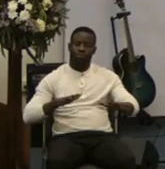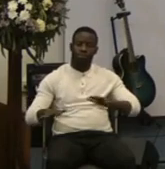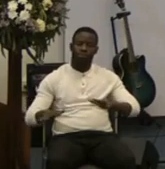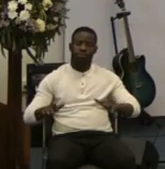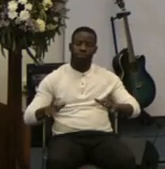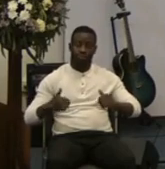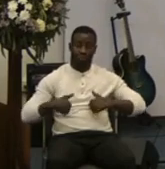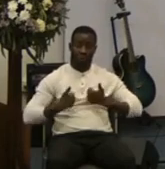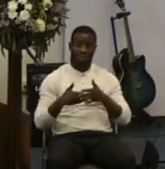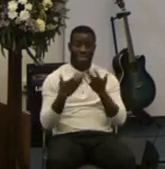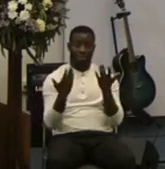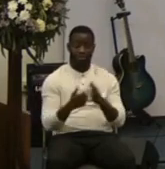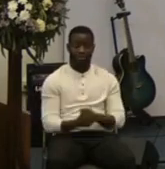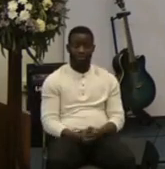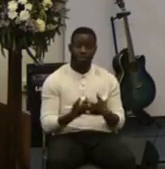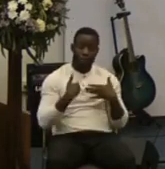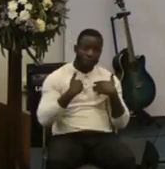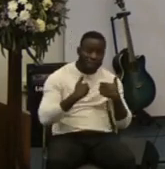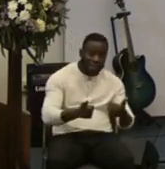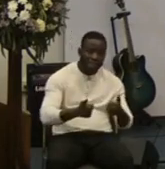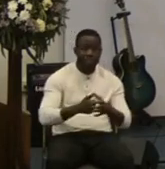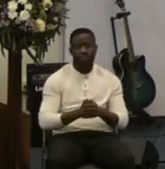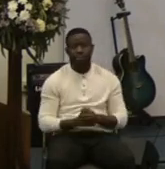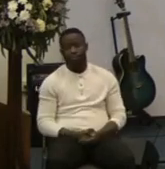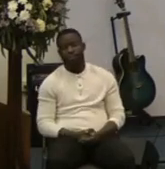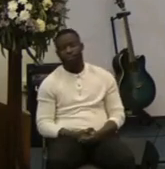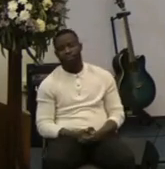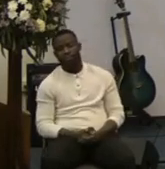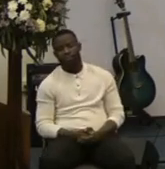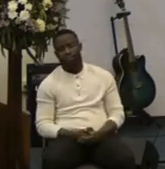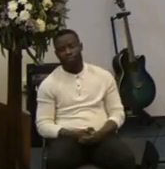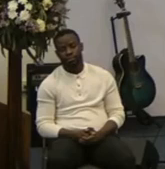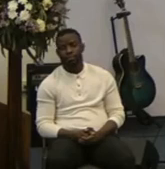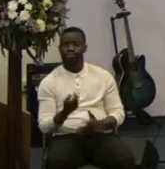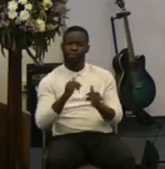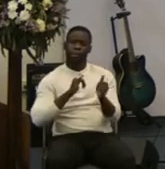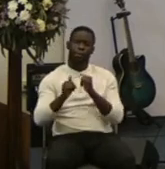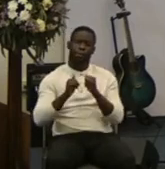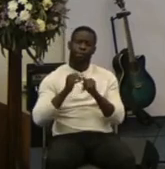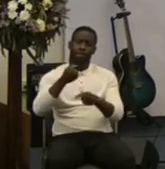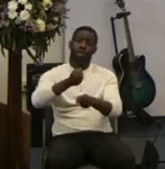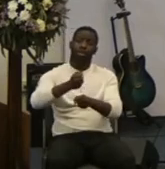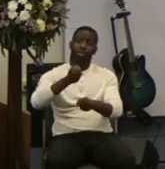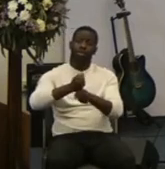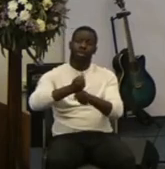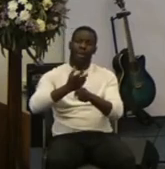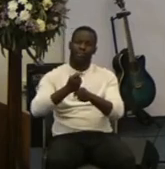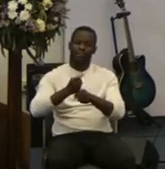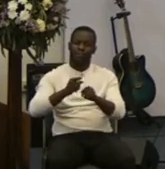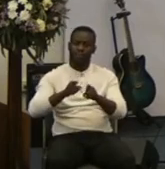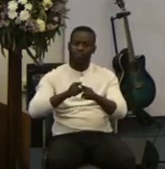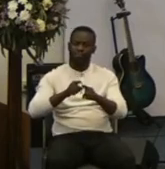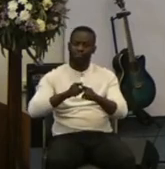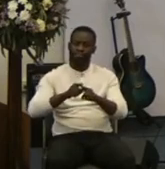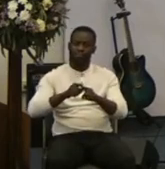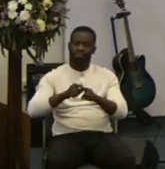of our day, healing features. But sometimes the church's corruption,